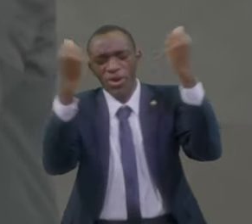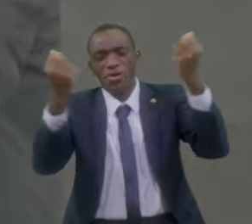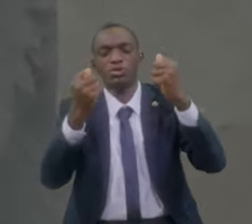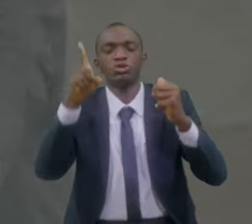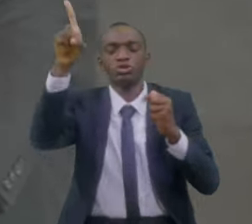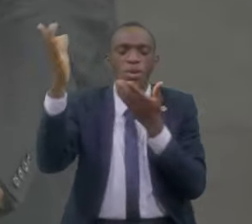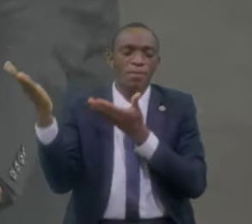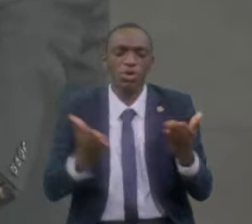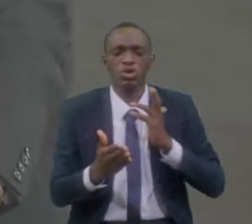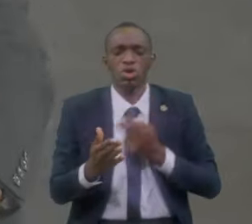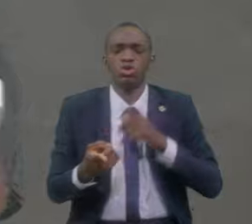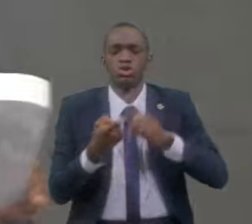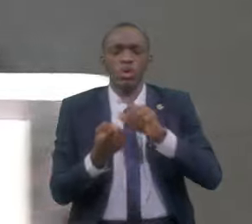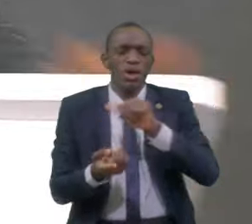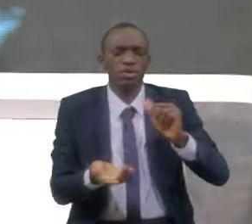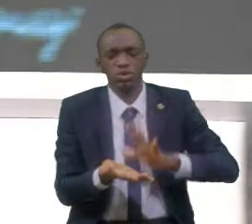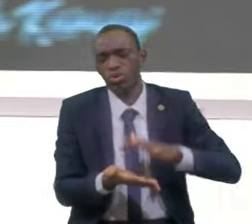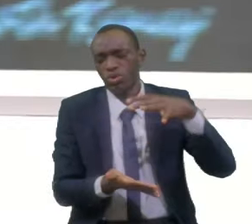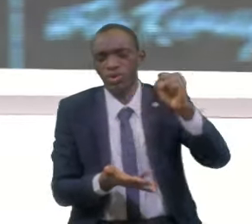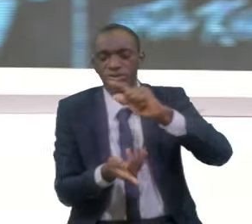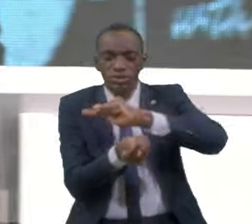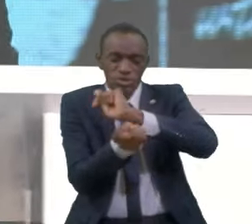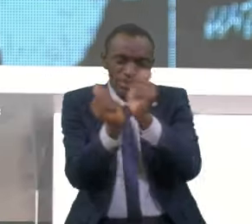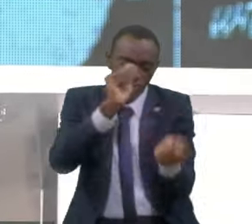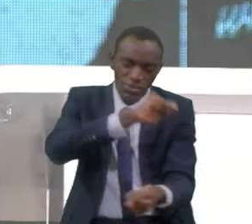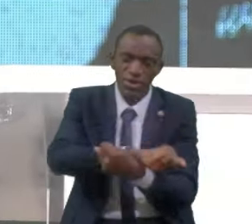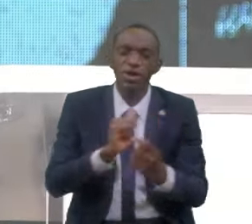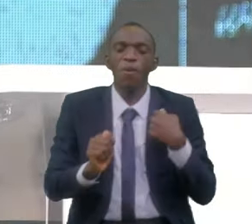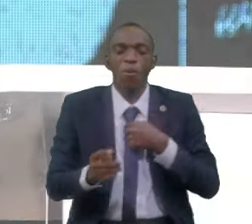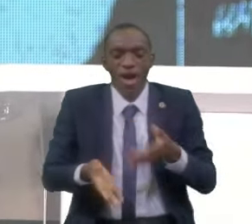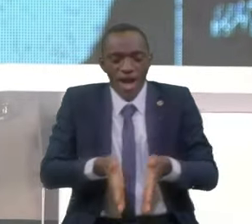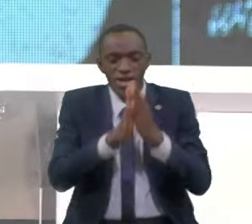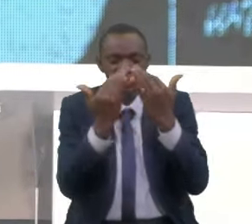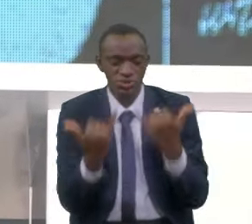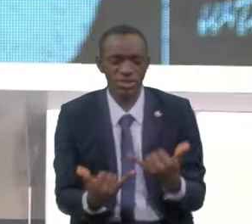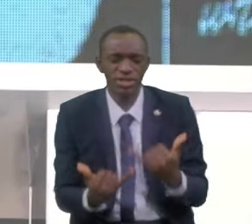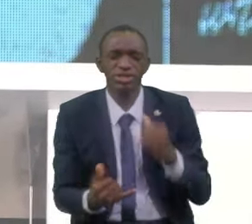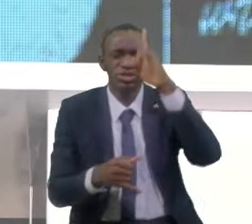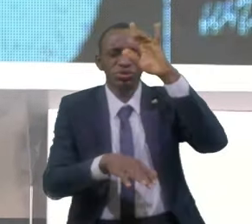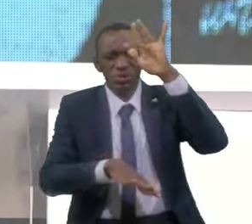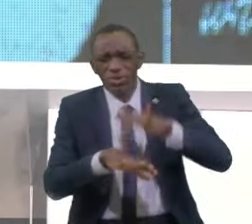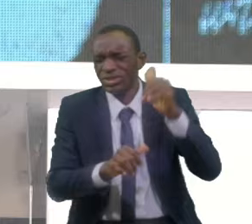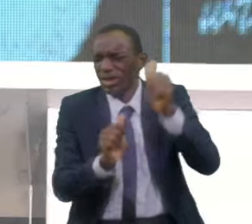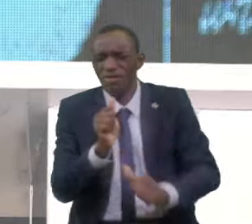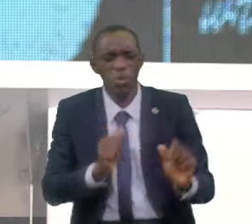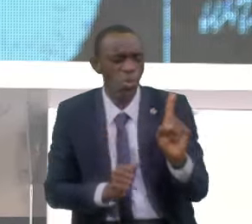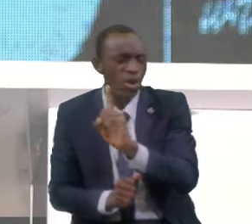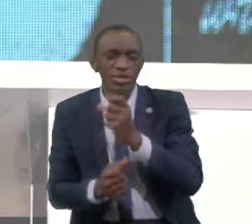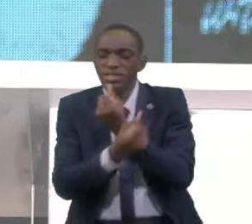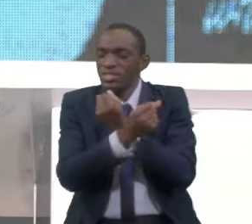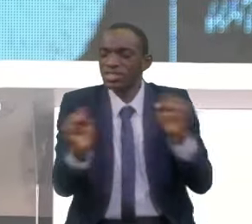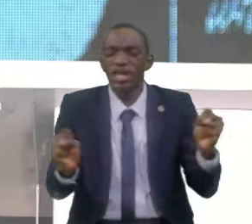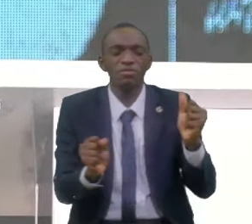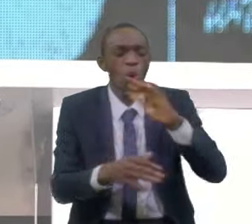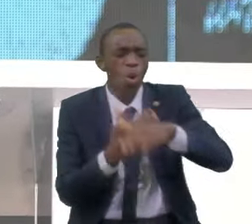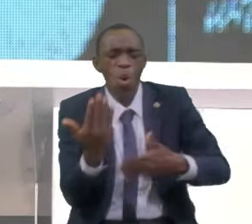glorious transformation. We're asking today, touch everyone, save those who need salvation,